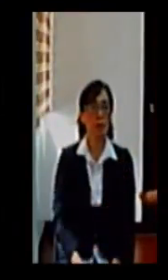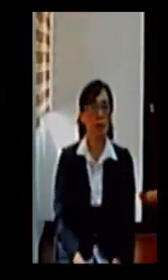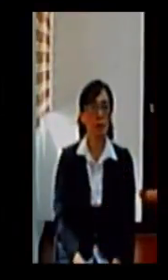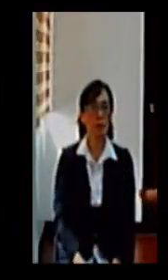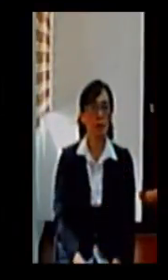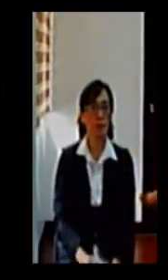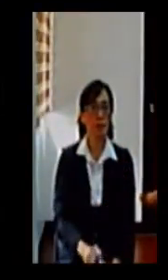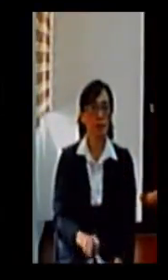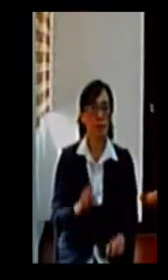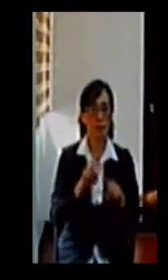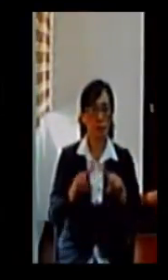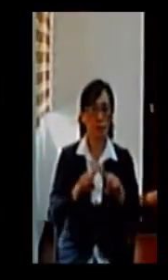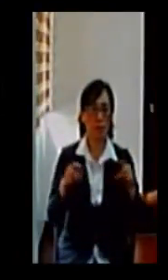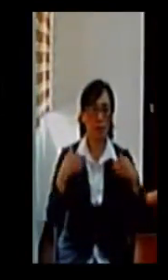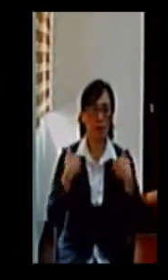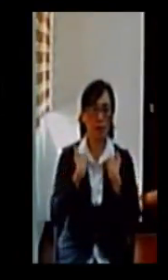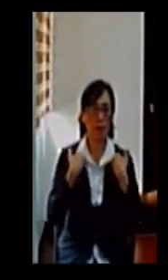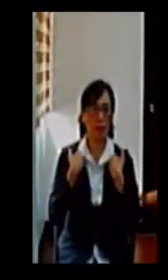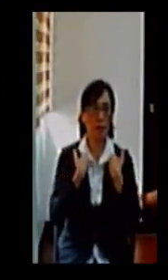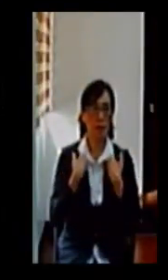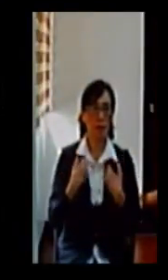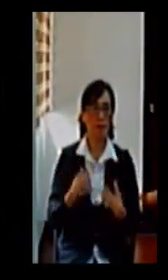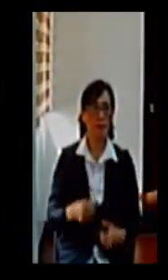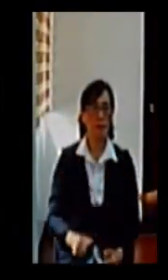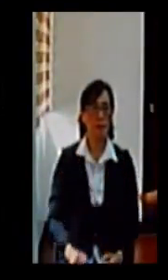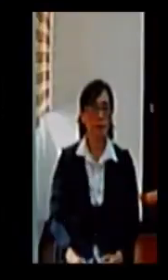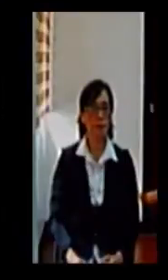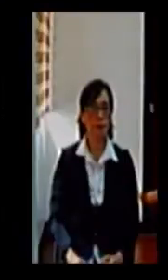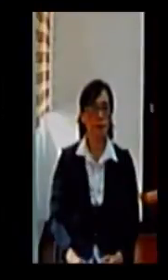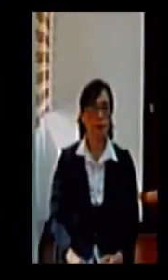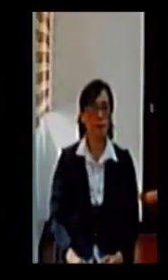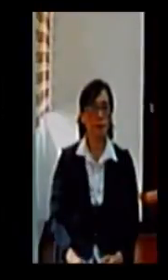different species. I like the bleeding hearts very much. Me too.